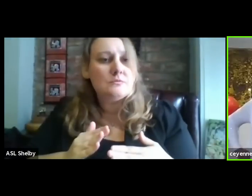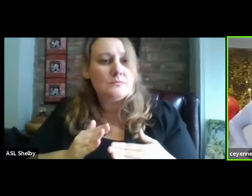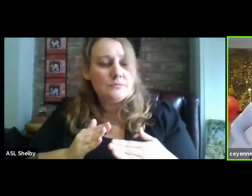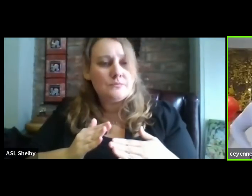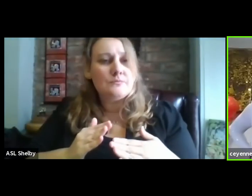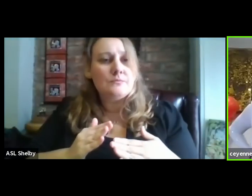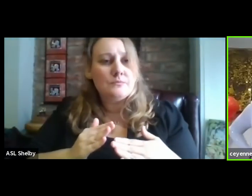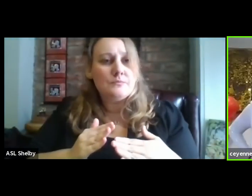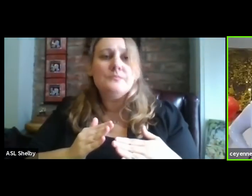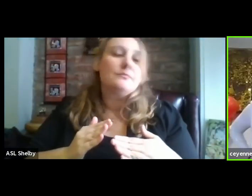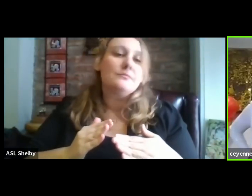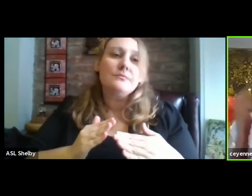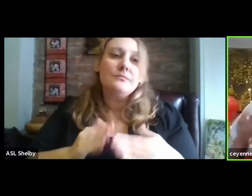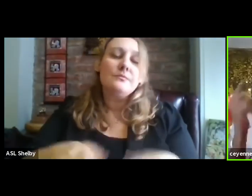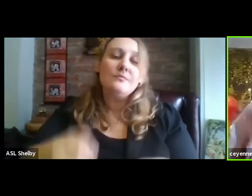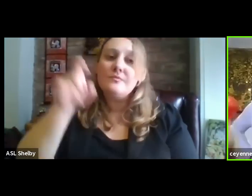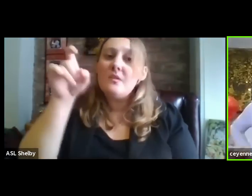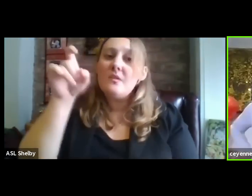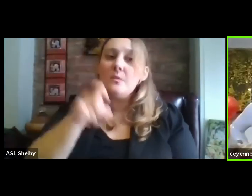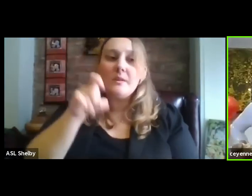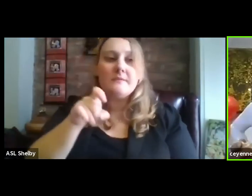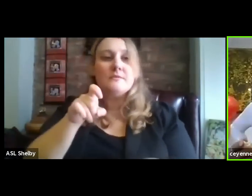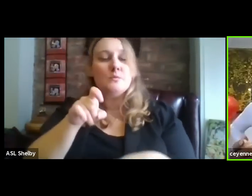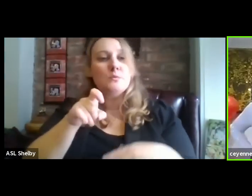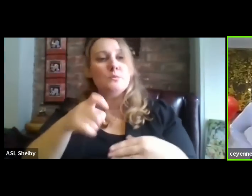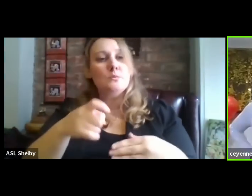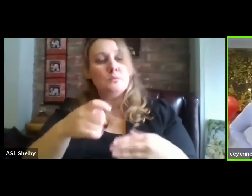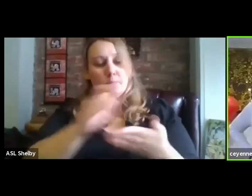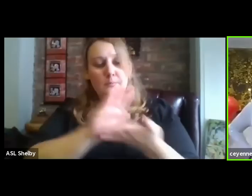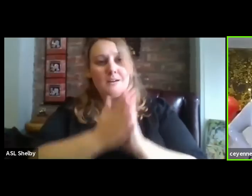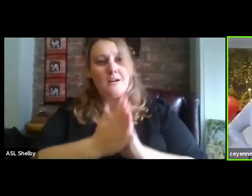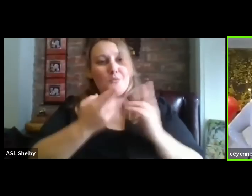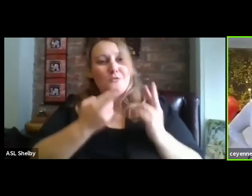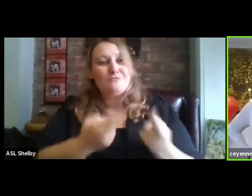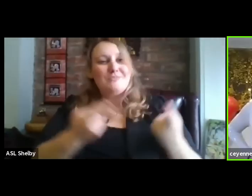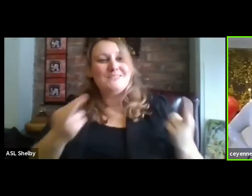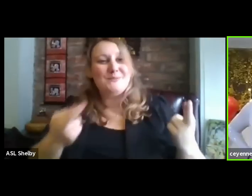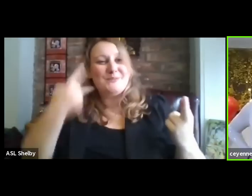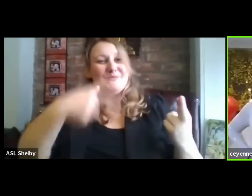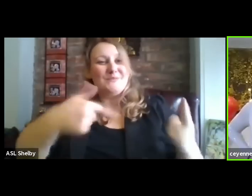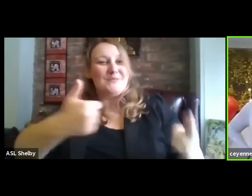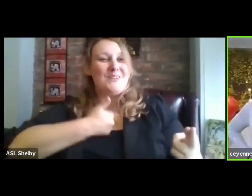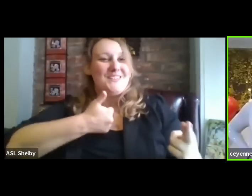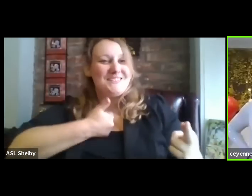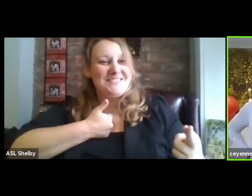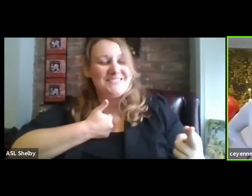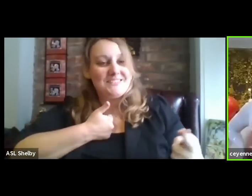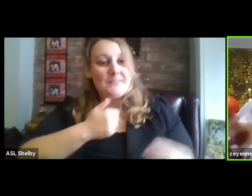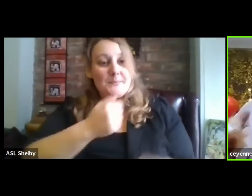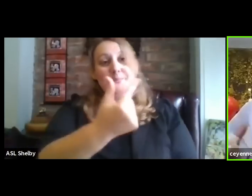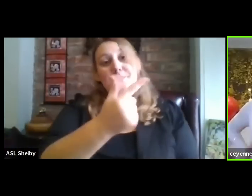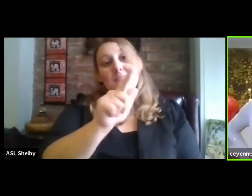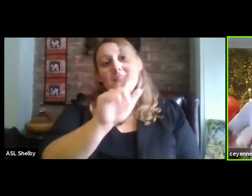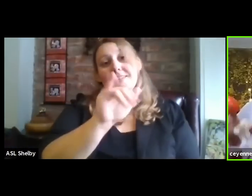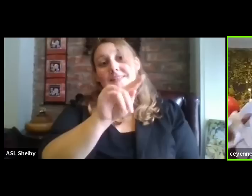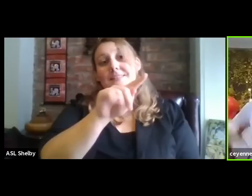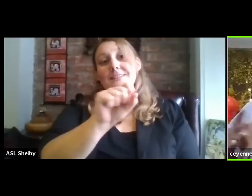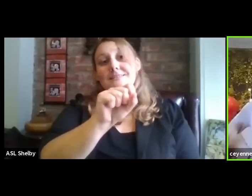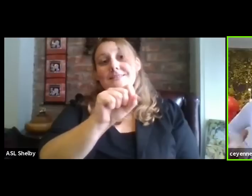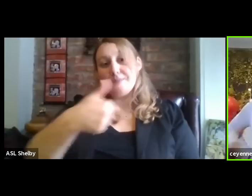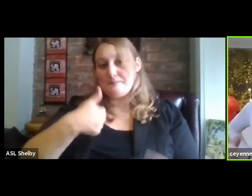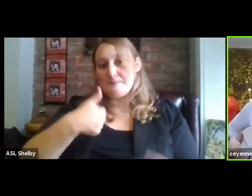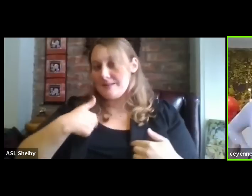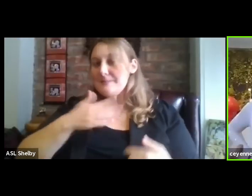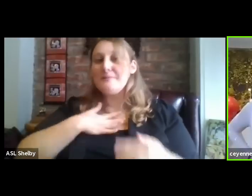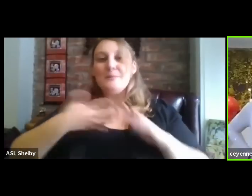us providing a resource for us. So at Glitz, Me and my coordinators and my partners,